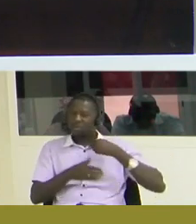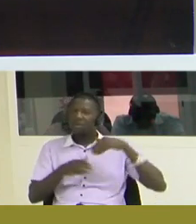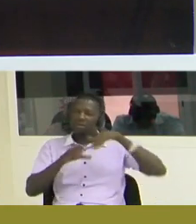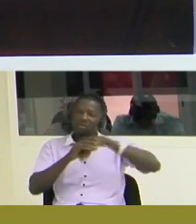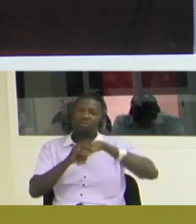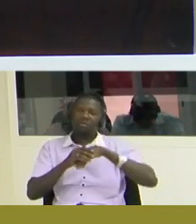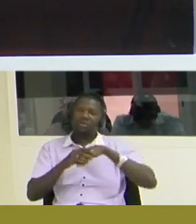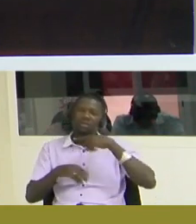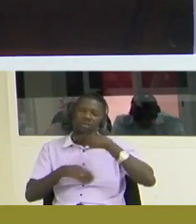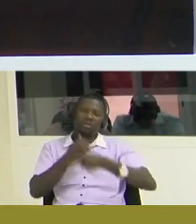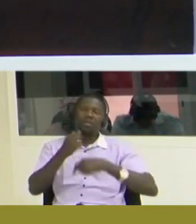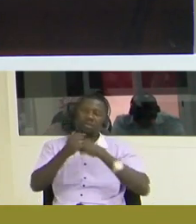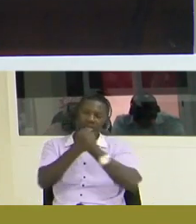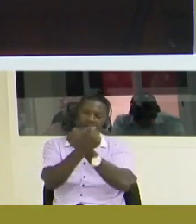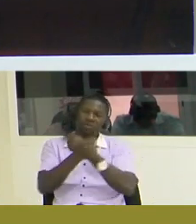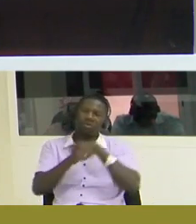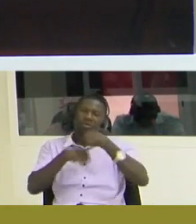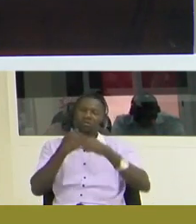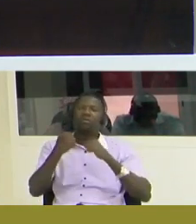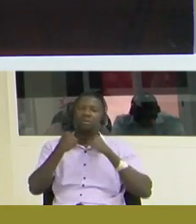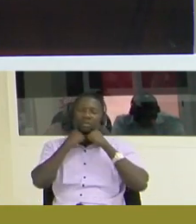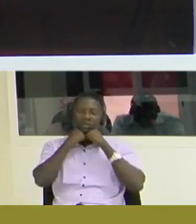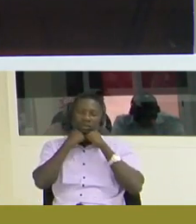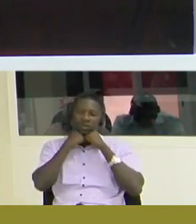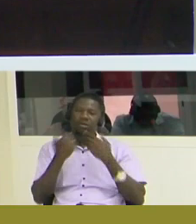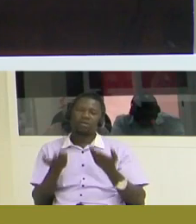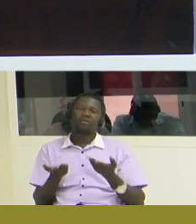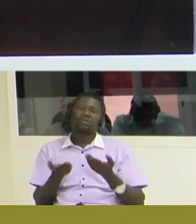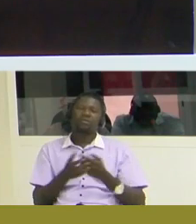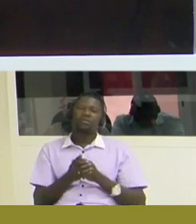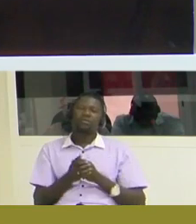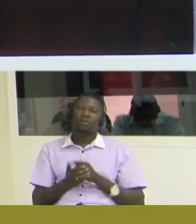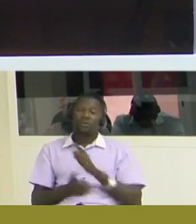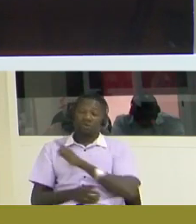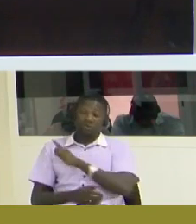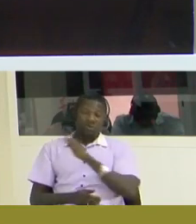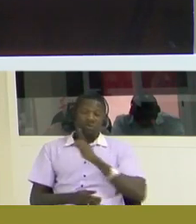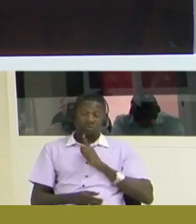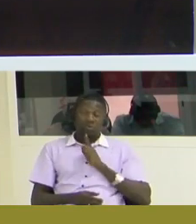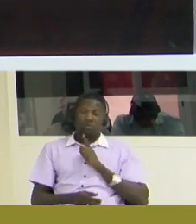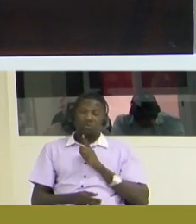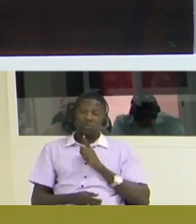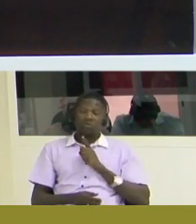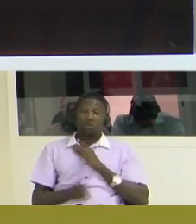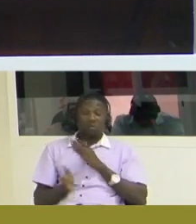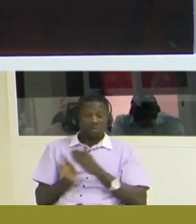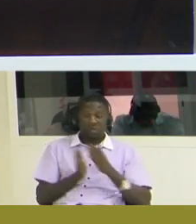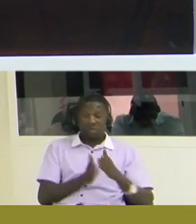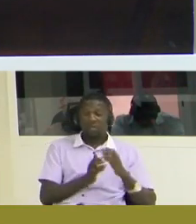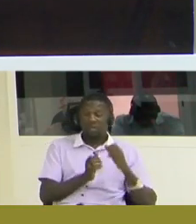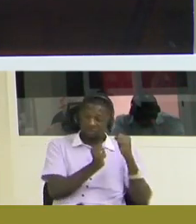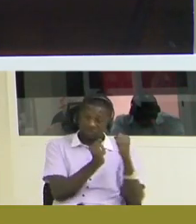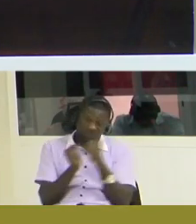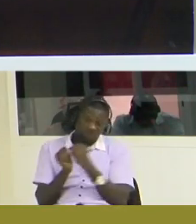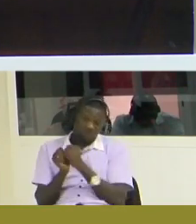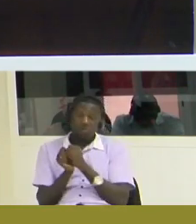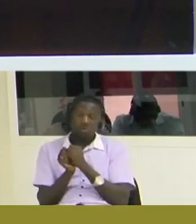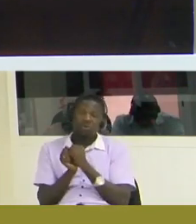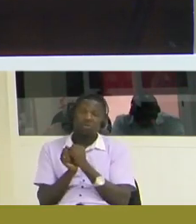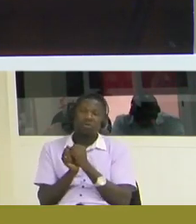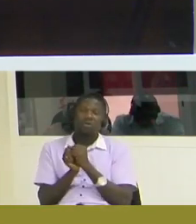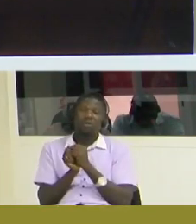you see Sally we launched the coup he launched it but we